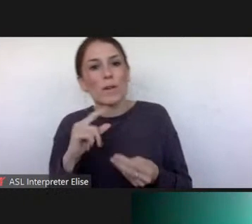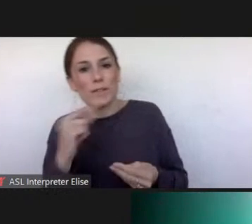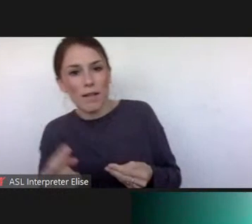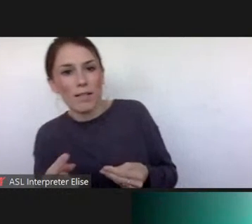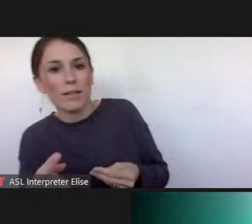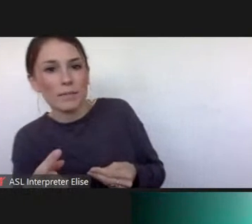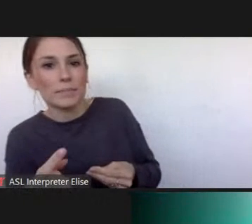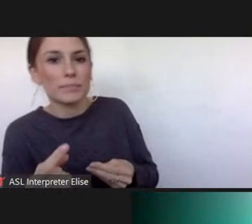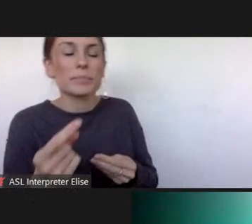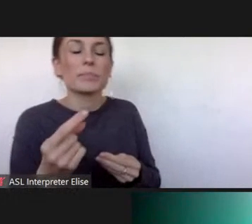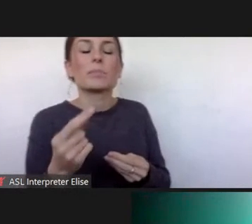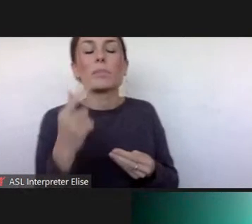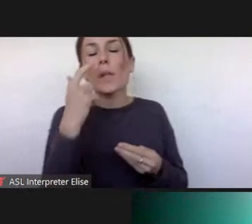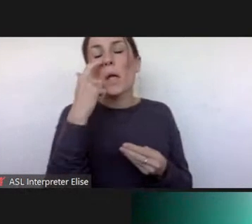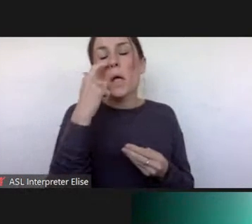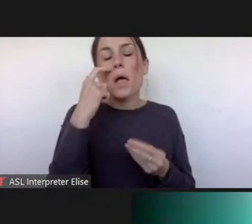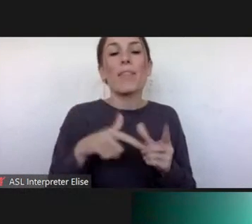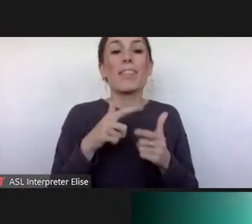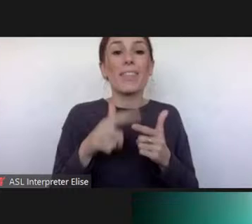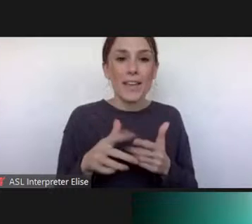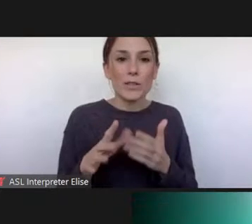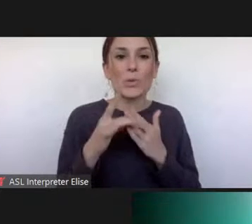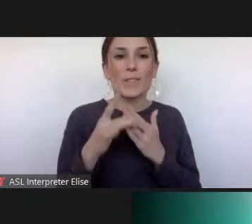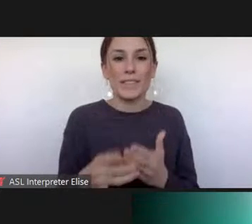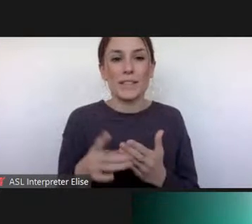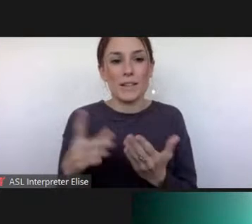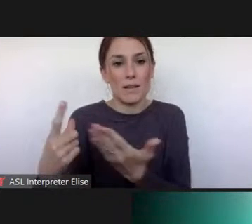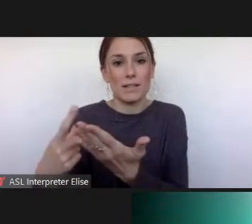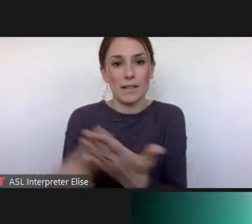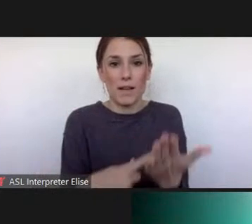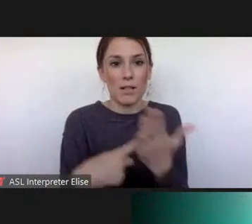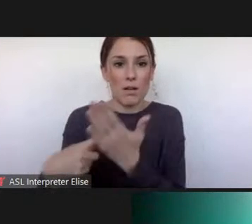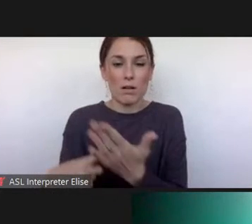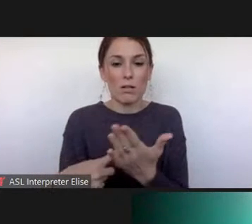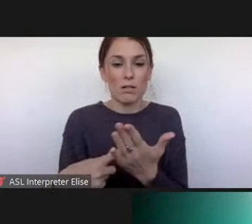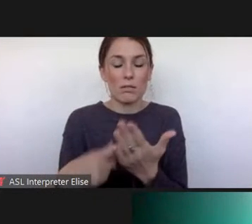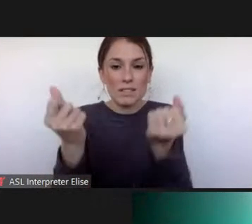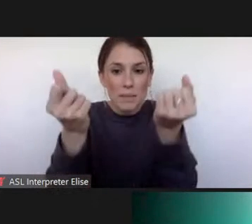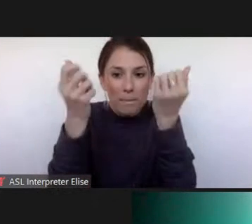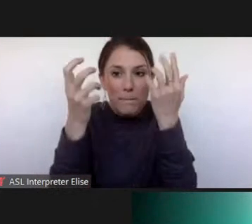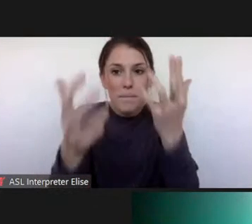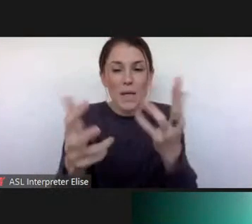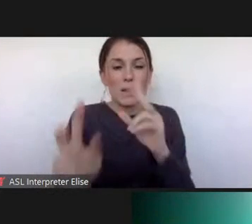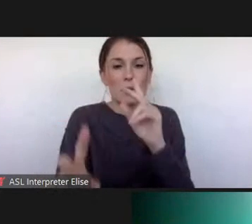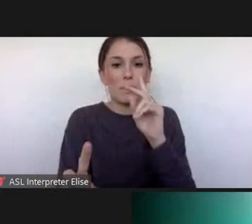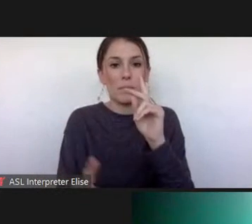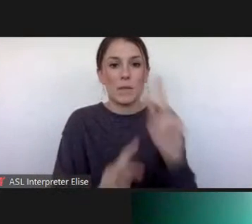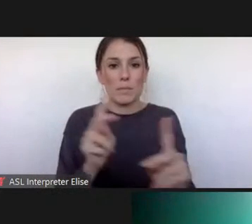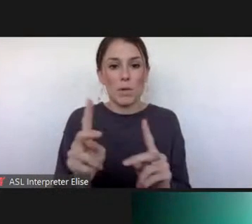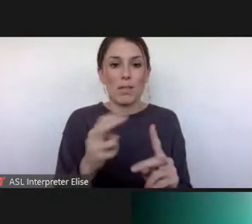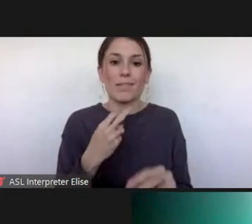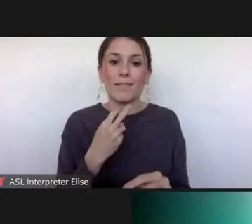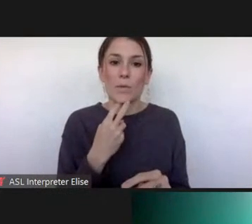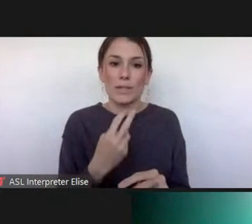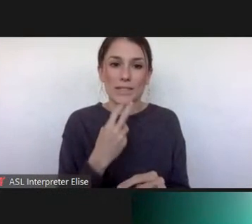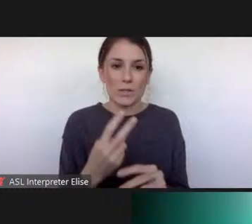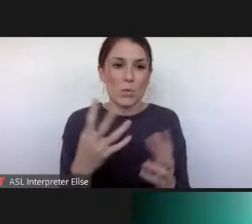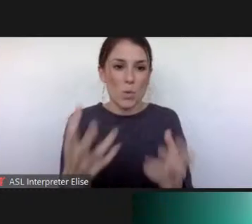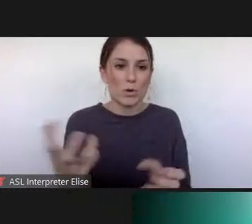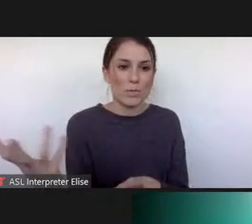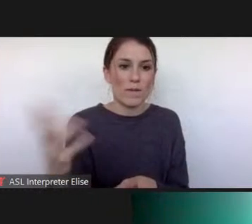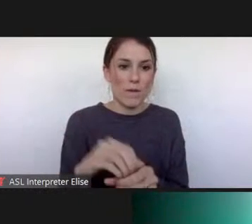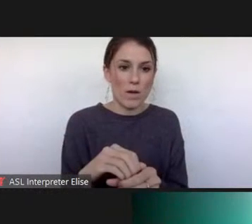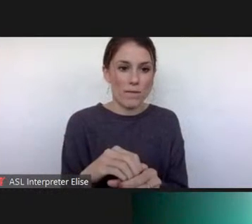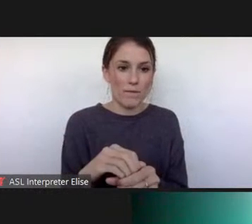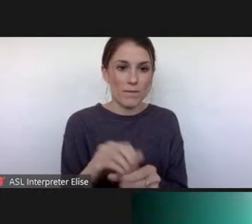to facilitate a dialogue of as many voices as want to participate.